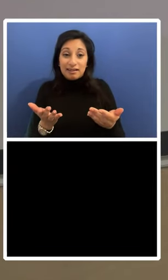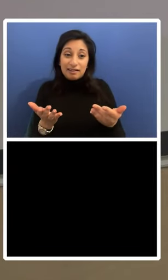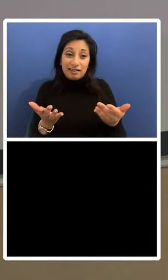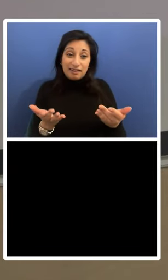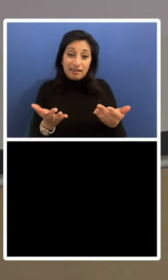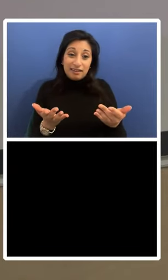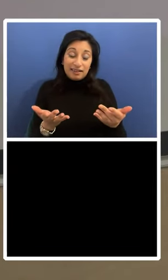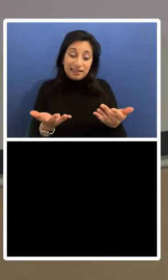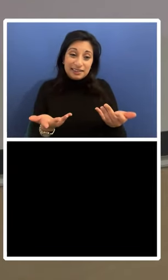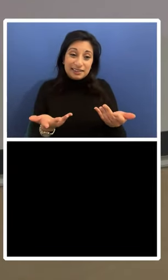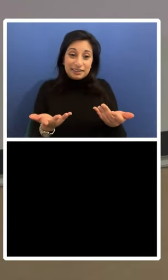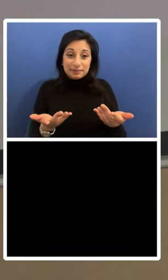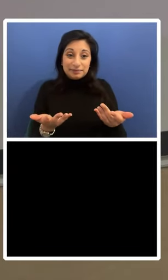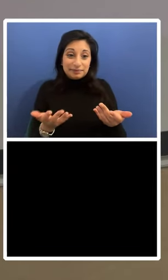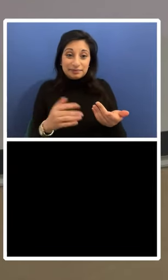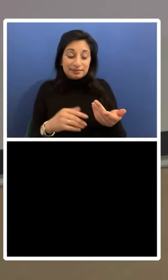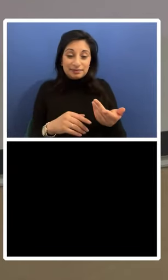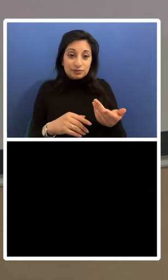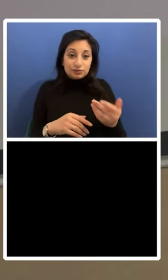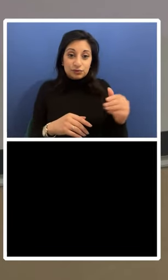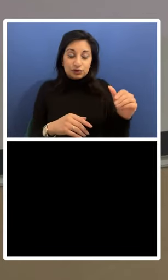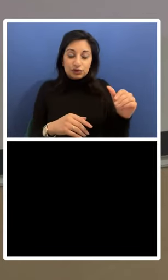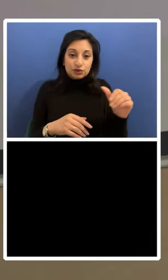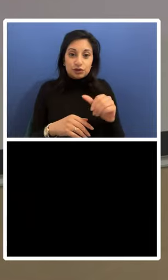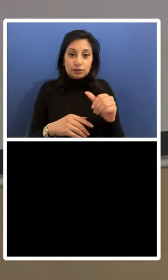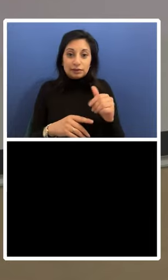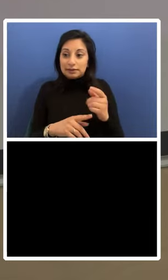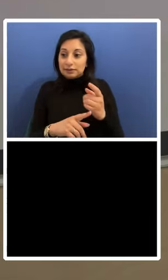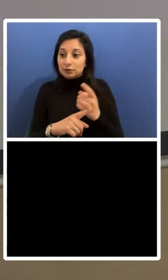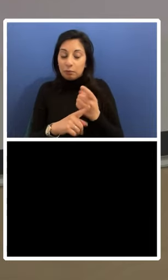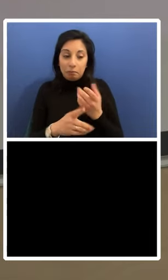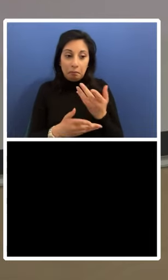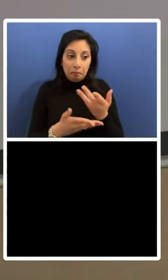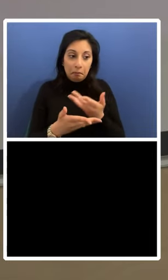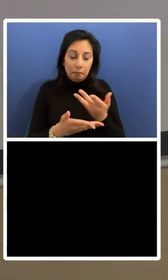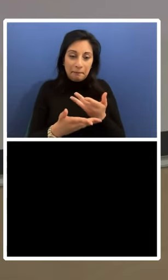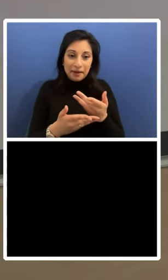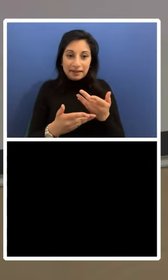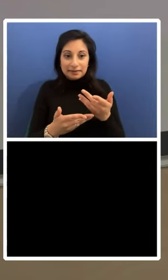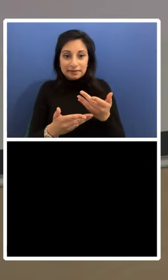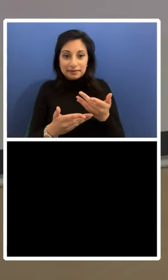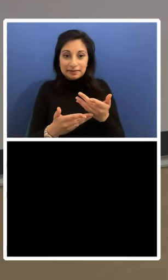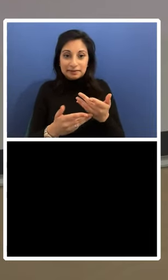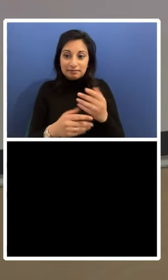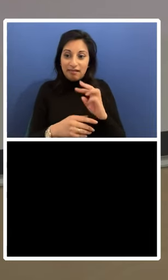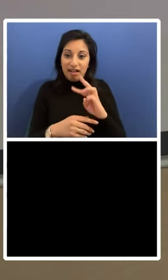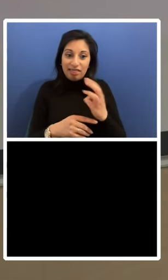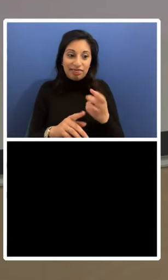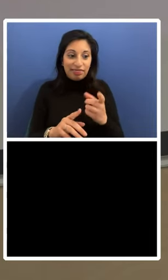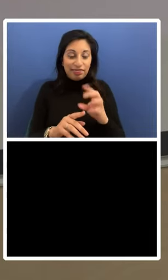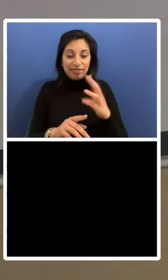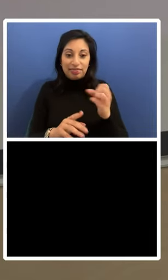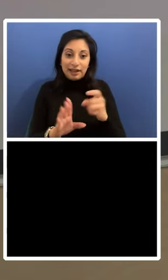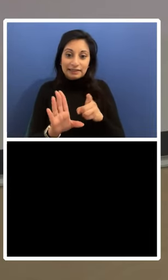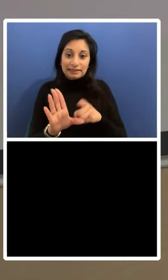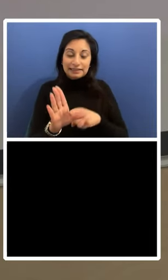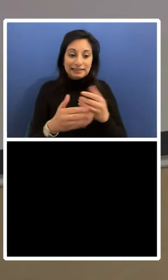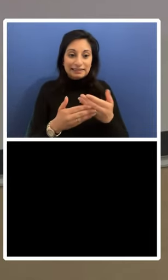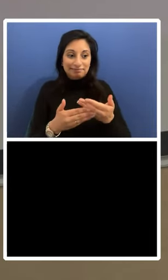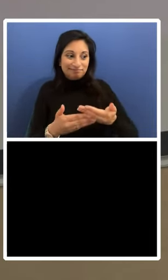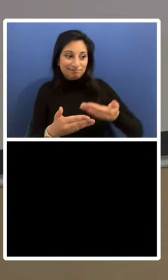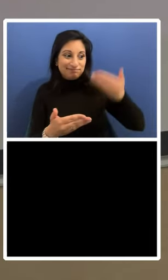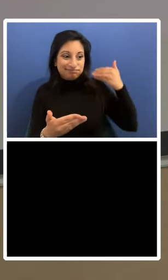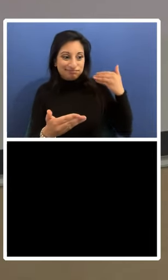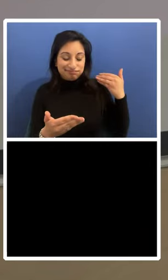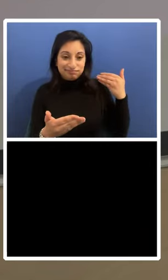blind. We should not be talking about having conversations that are, you know, 30 years old. What we should be doing is trying to form economies that